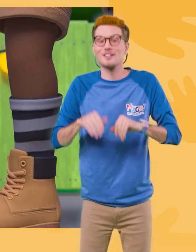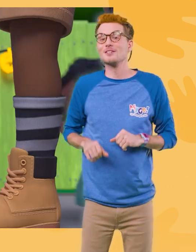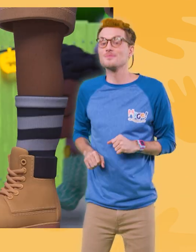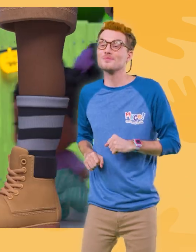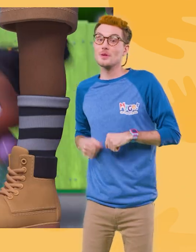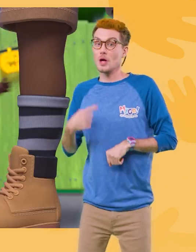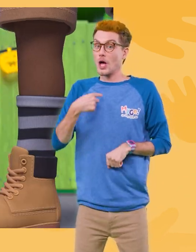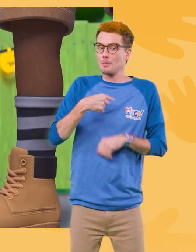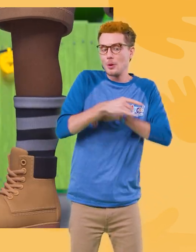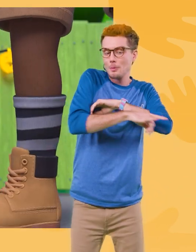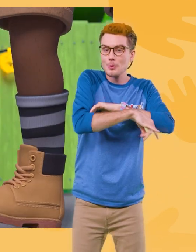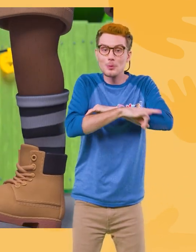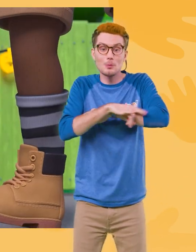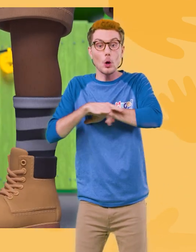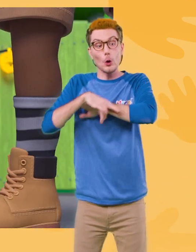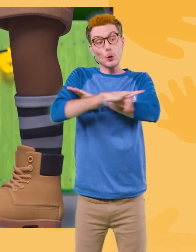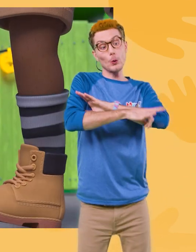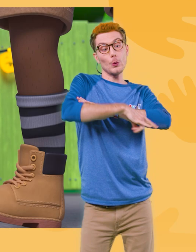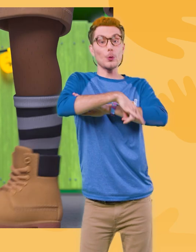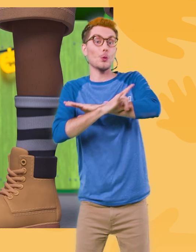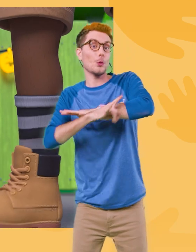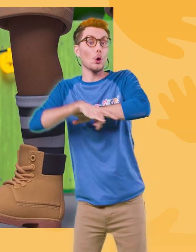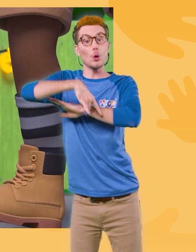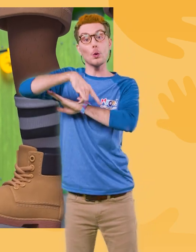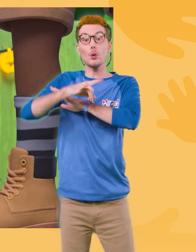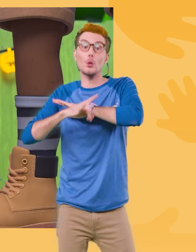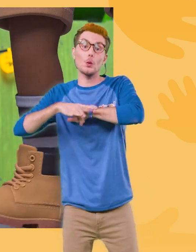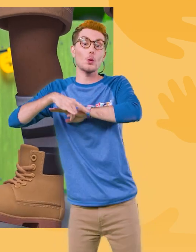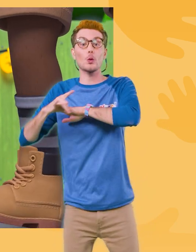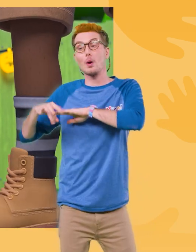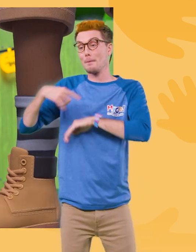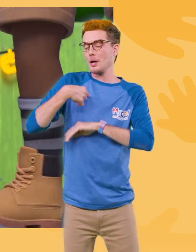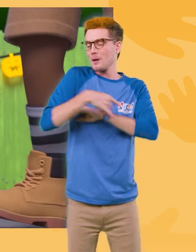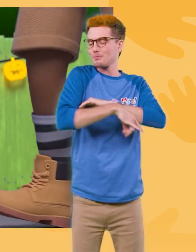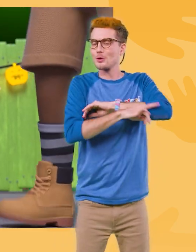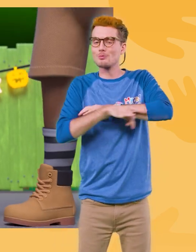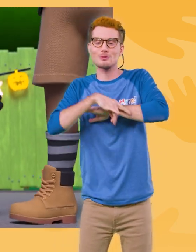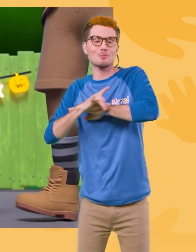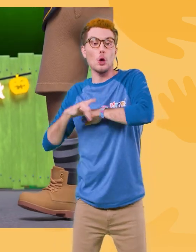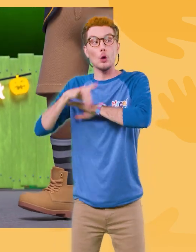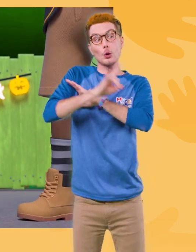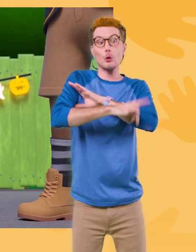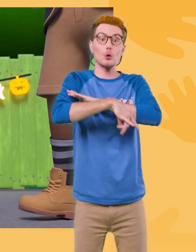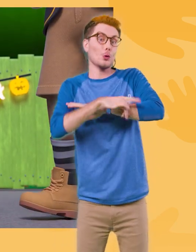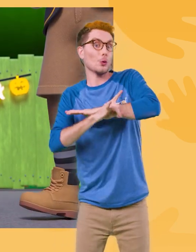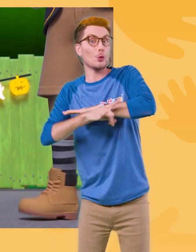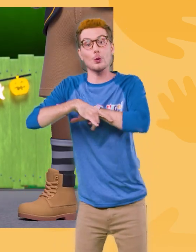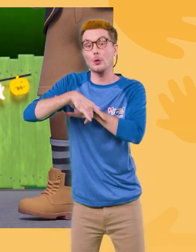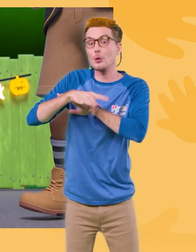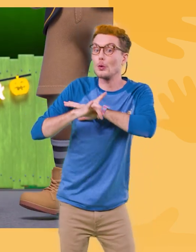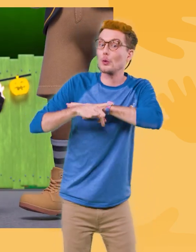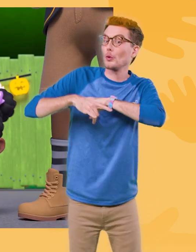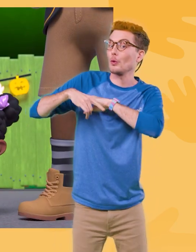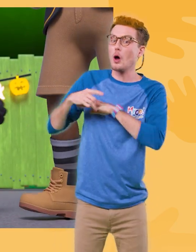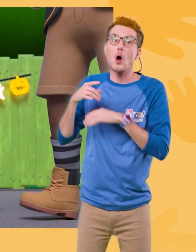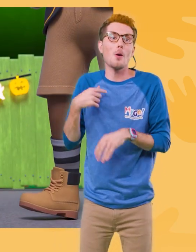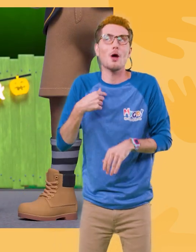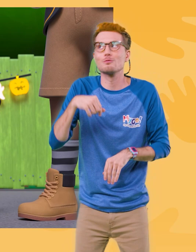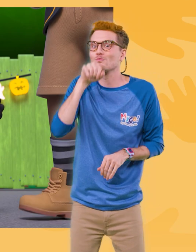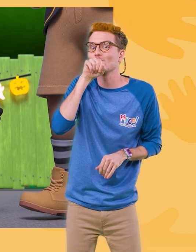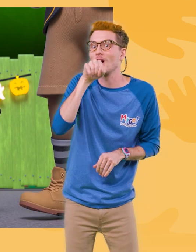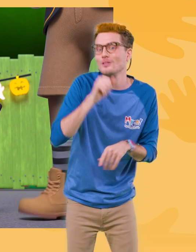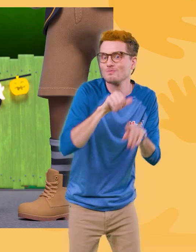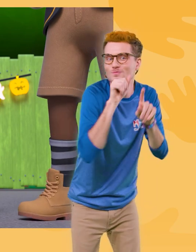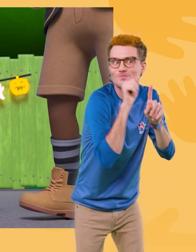Halloween. I'm a mermaid. Do, do, do, do. I'm a mermaid. Do, do, do, do. And I love